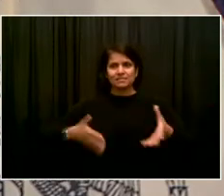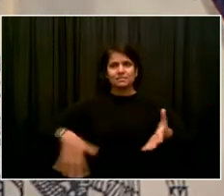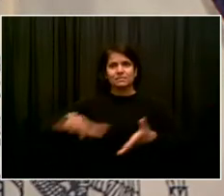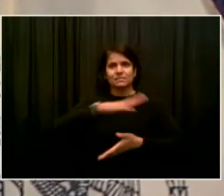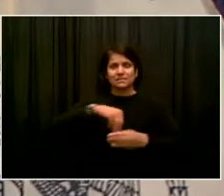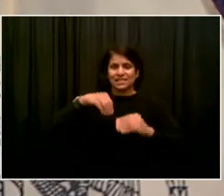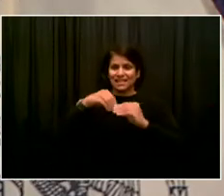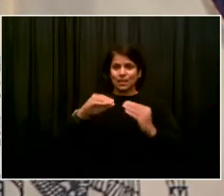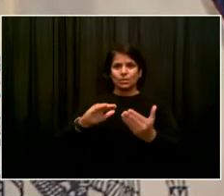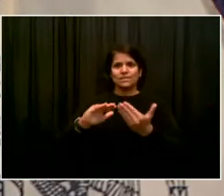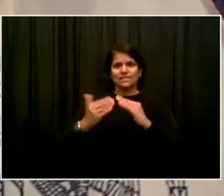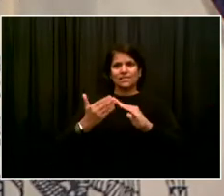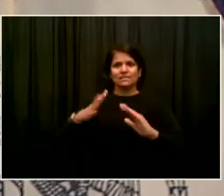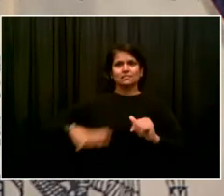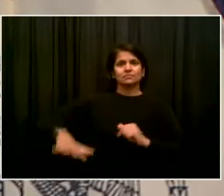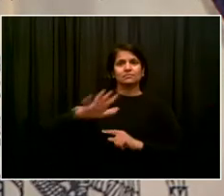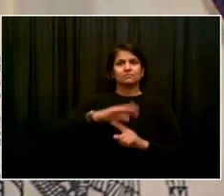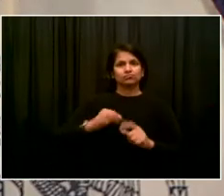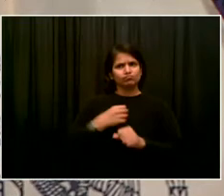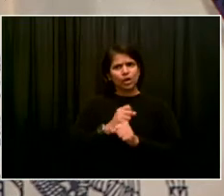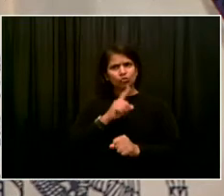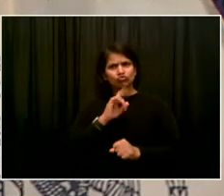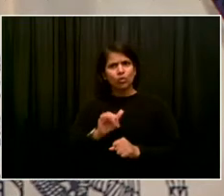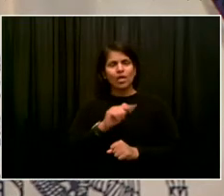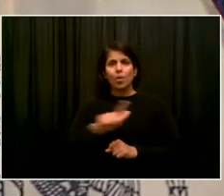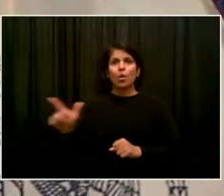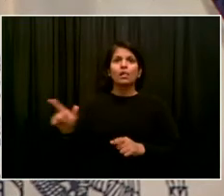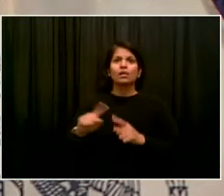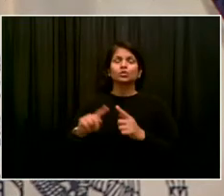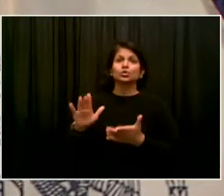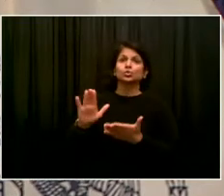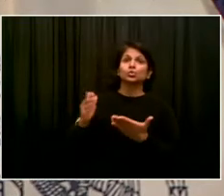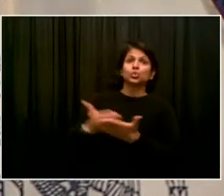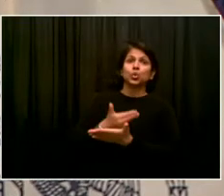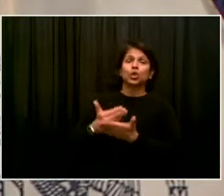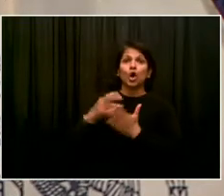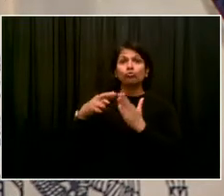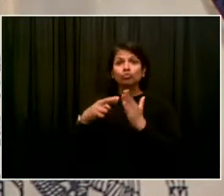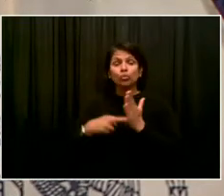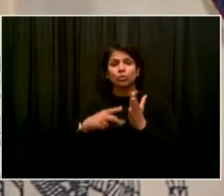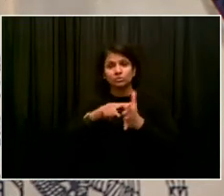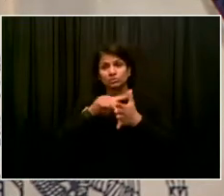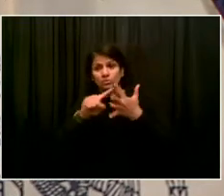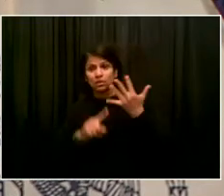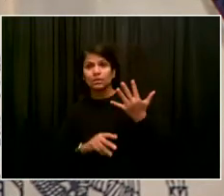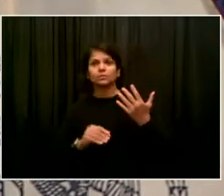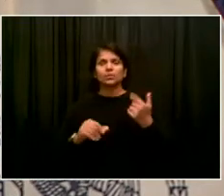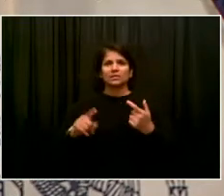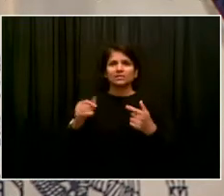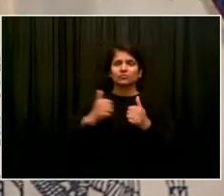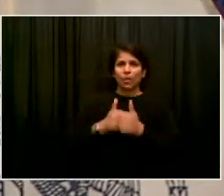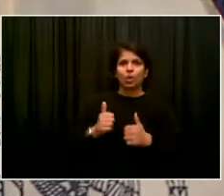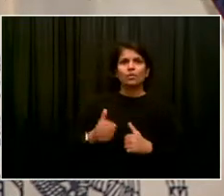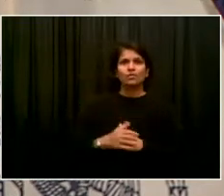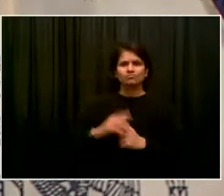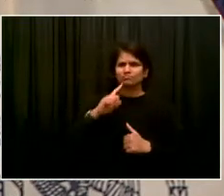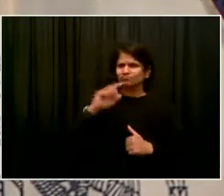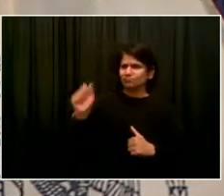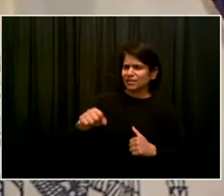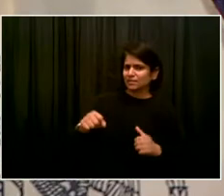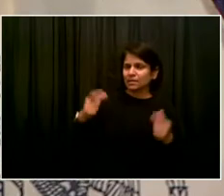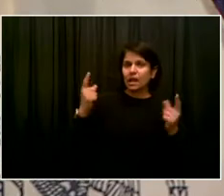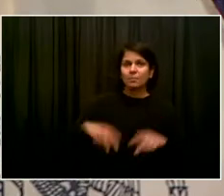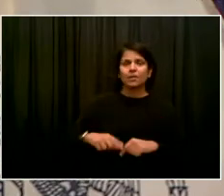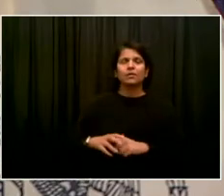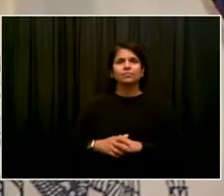and deepen that. Yes, of course it's going to happen, and I want to give credit to our healthcare leadership and our education leadership and